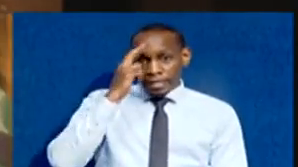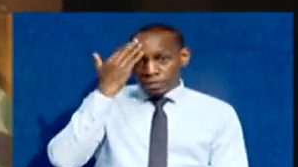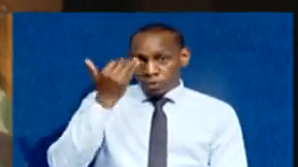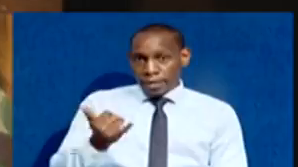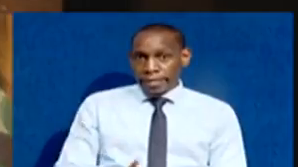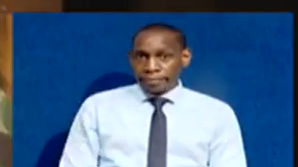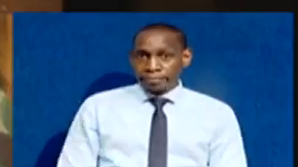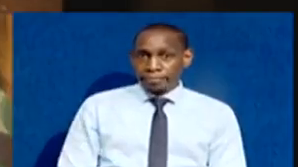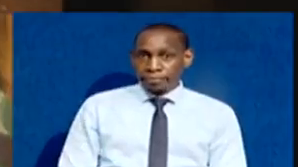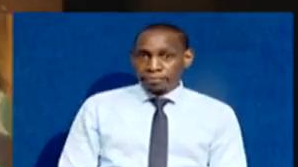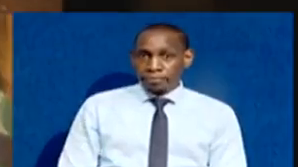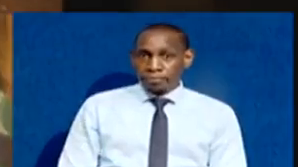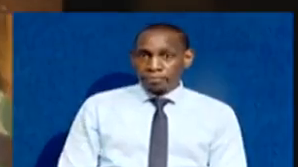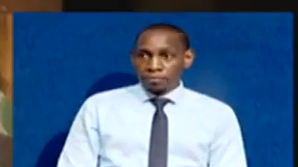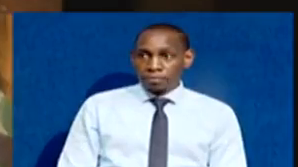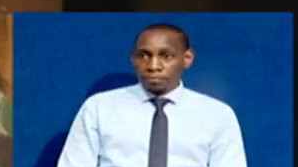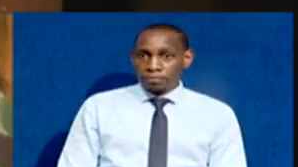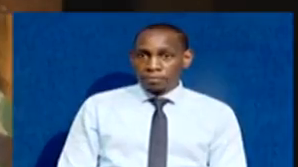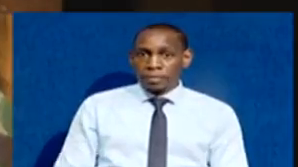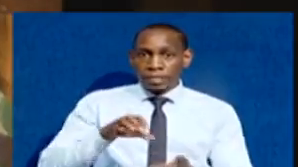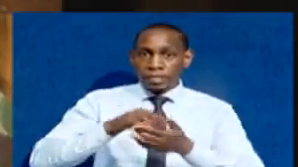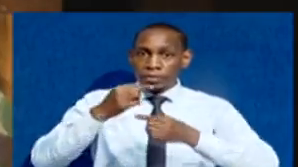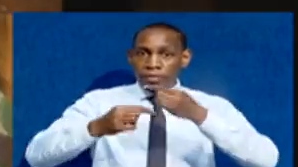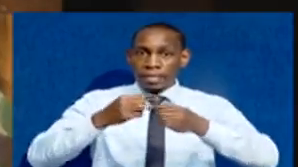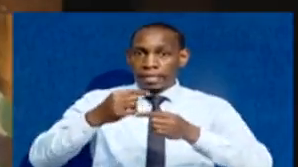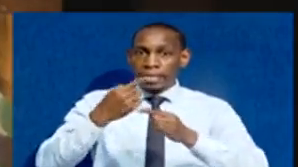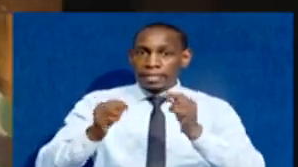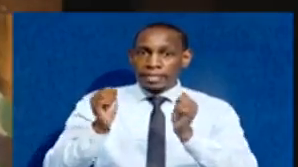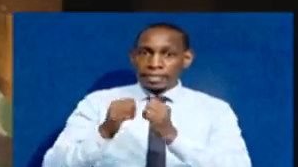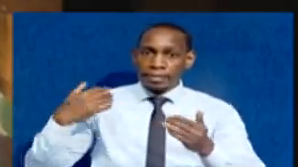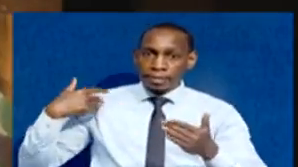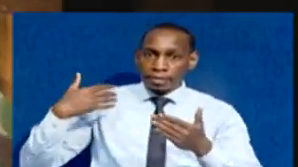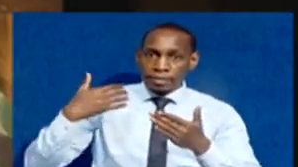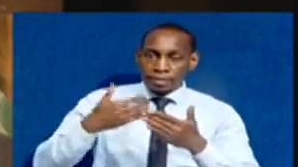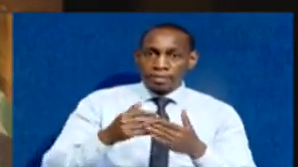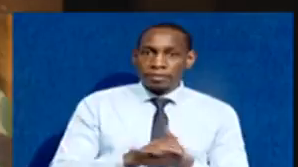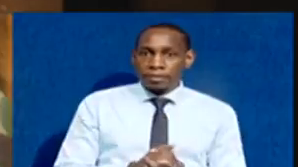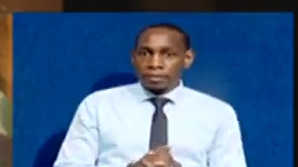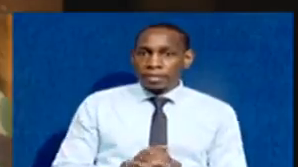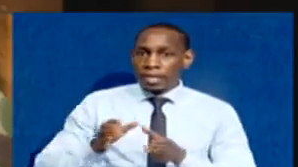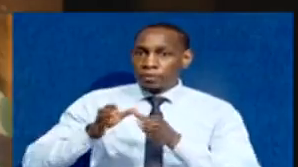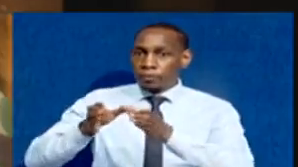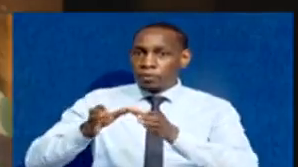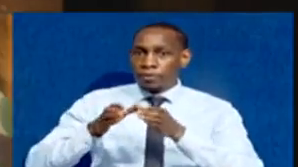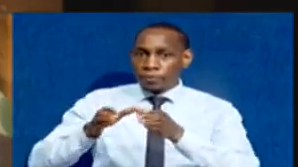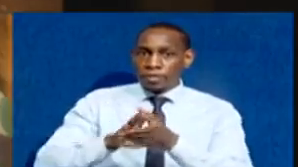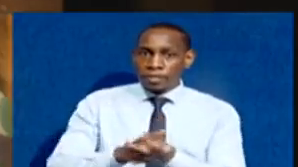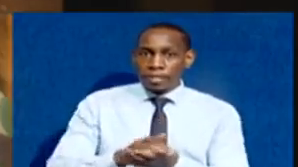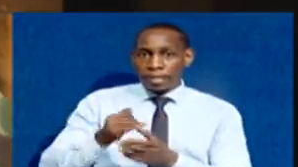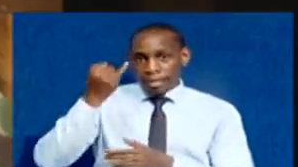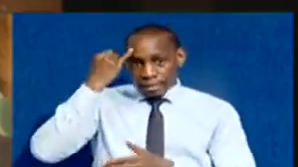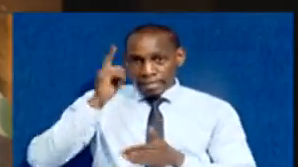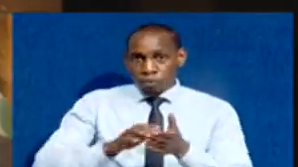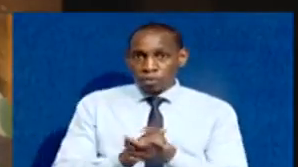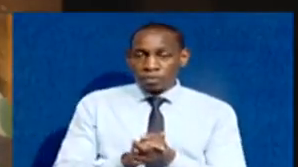being that what has been happening over the last 10 years, we've been applying kinetic force. The kinetics where you